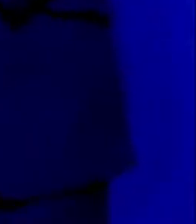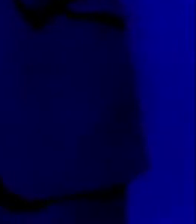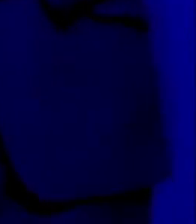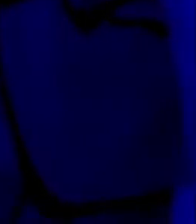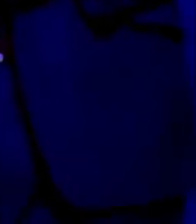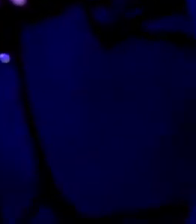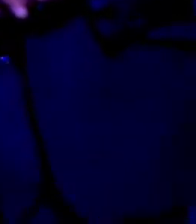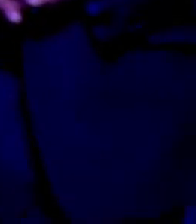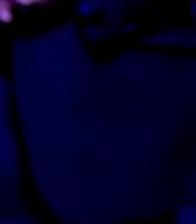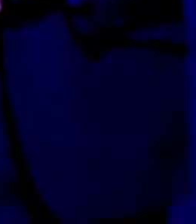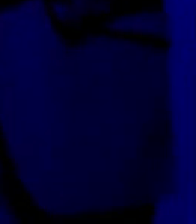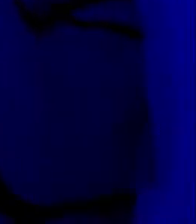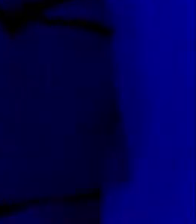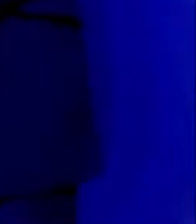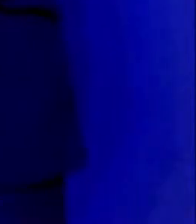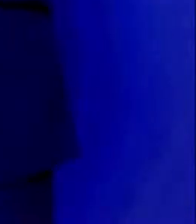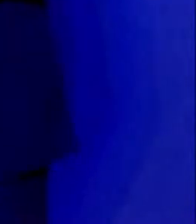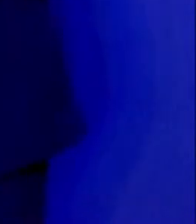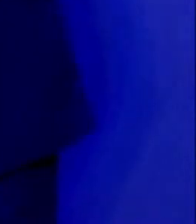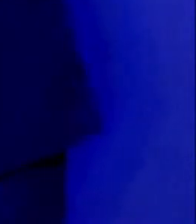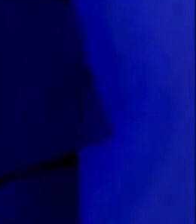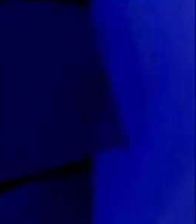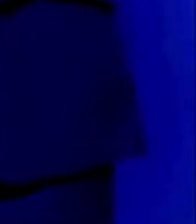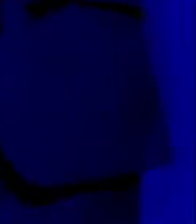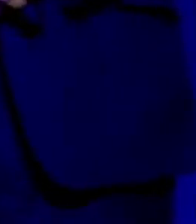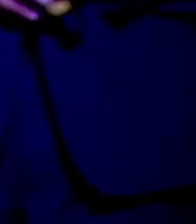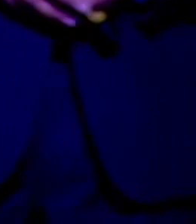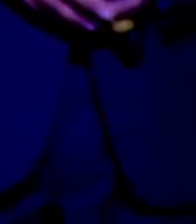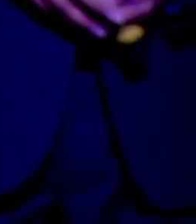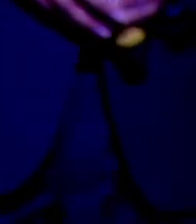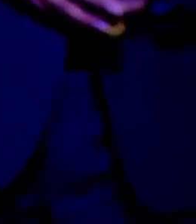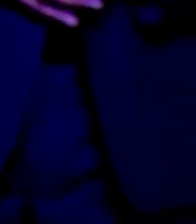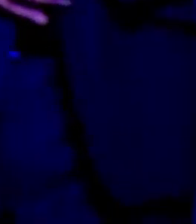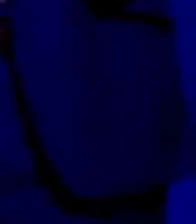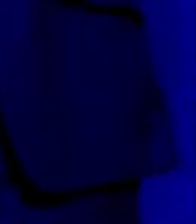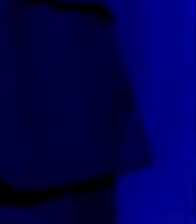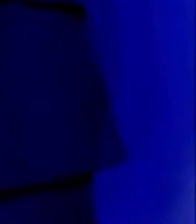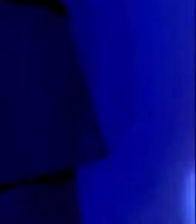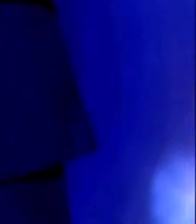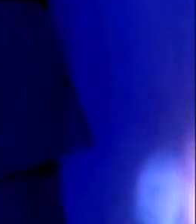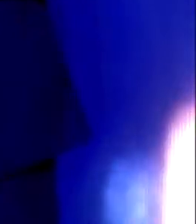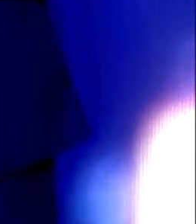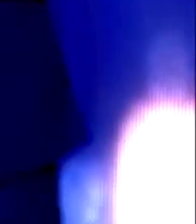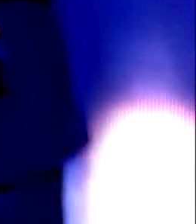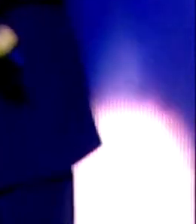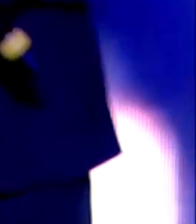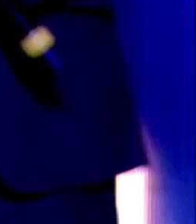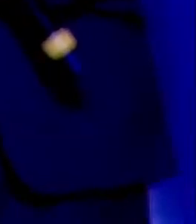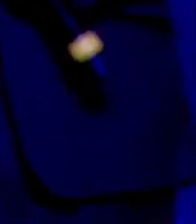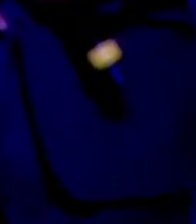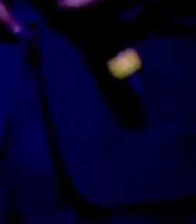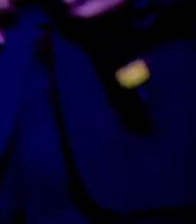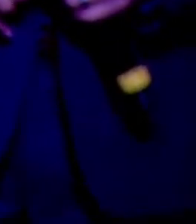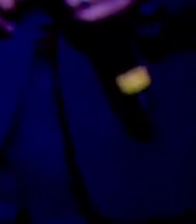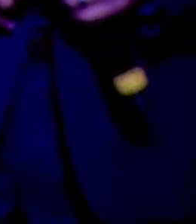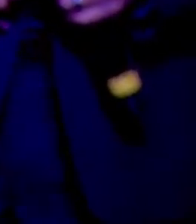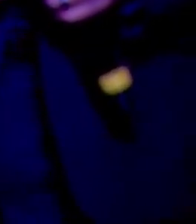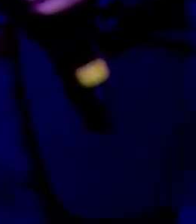Savior. We serve a risen Savior, a strong Savior, a sovereign Savior, a royal Savior.